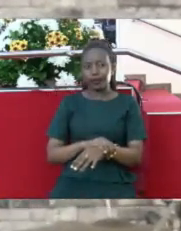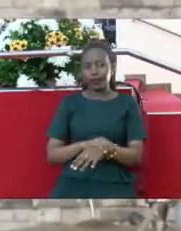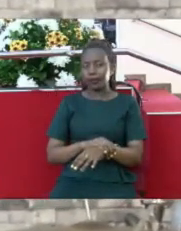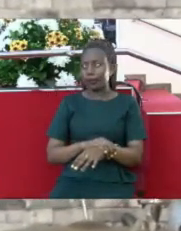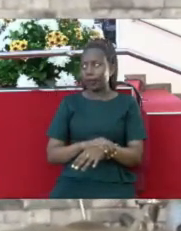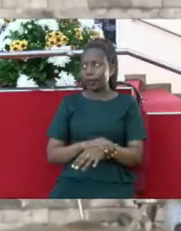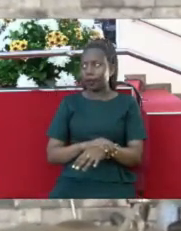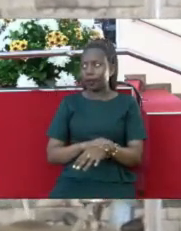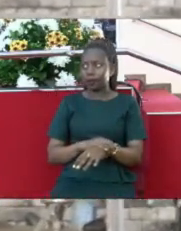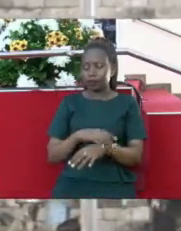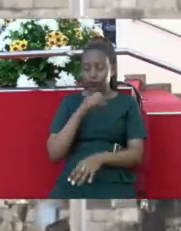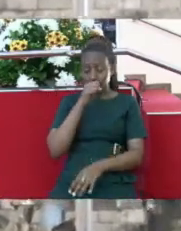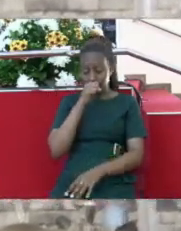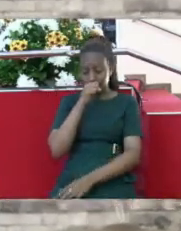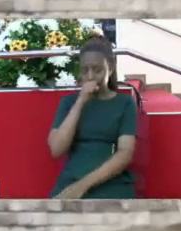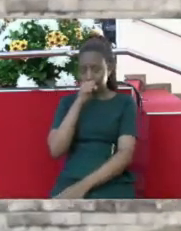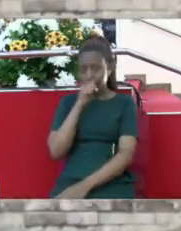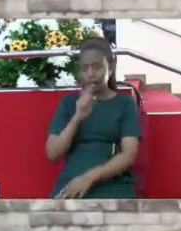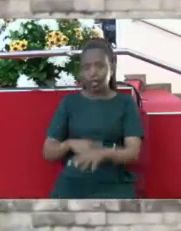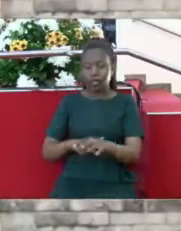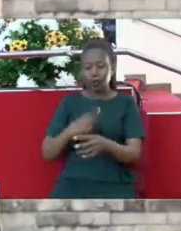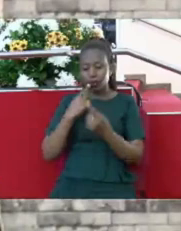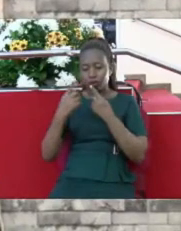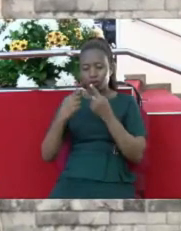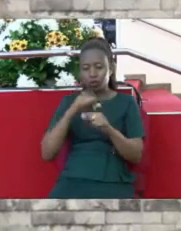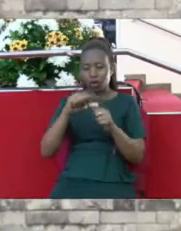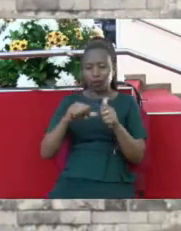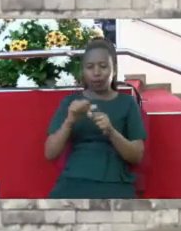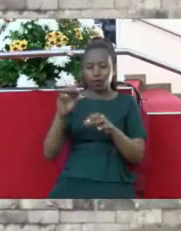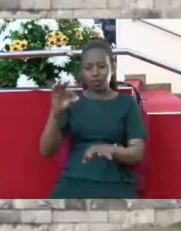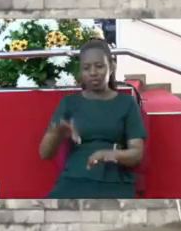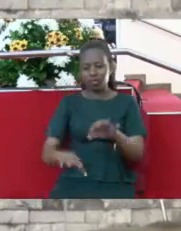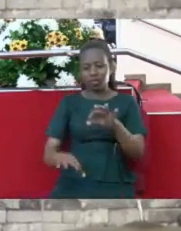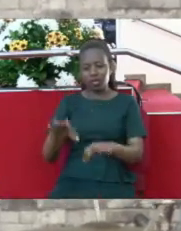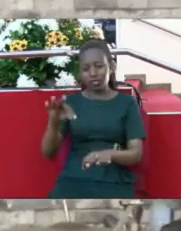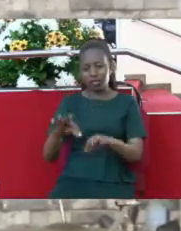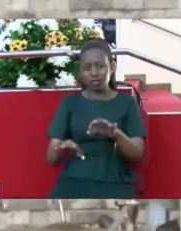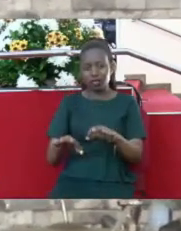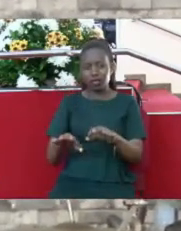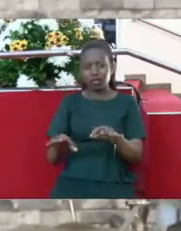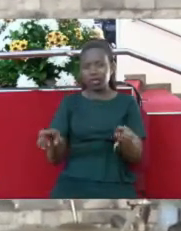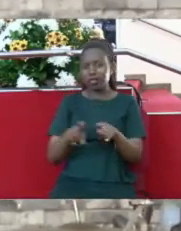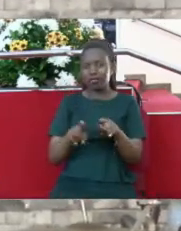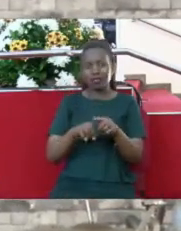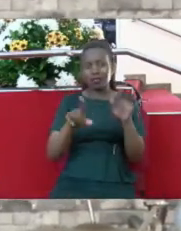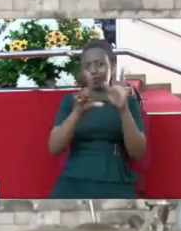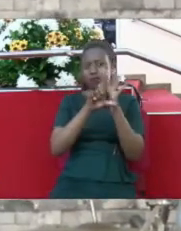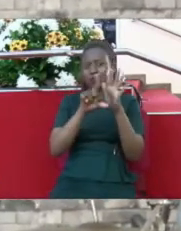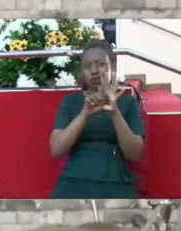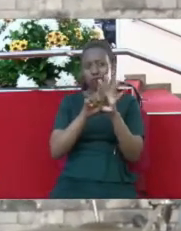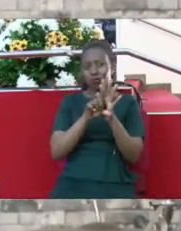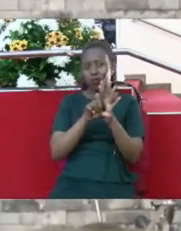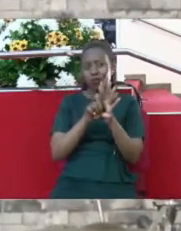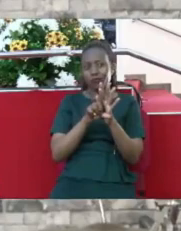going into the legal language. Tunaingia katika lugha ya justice, justification.